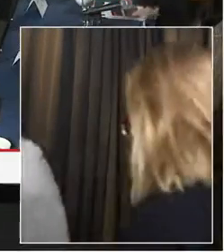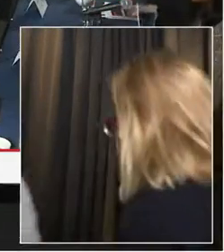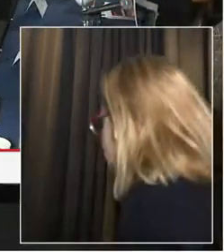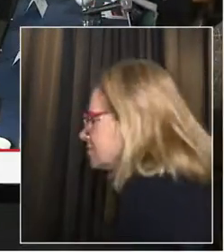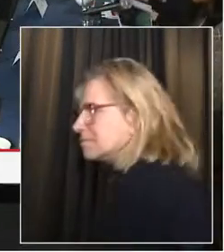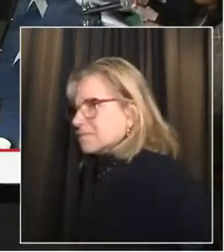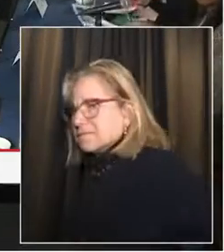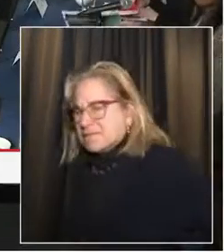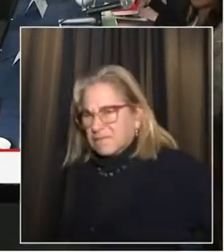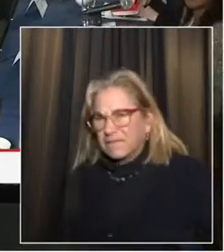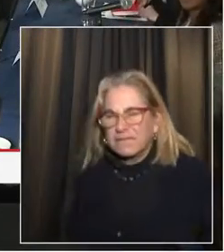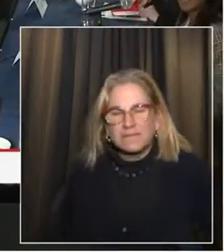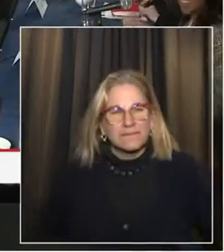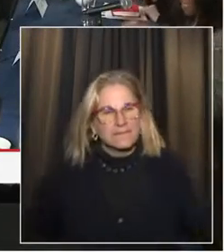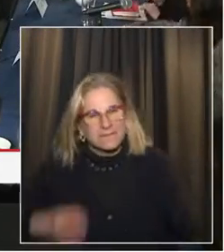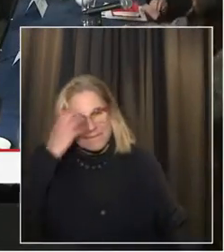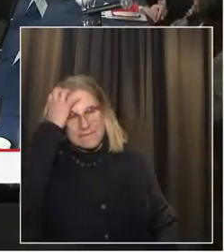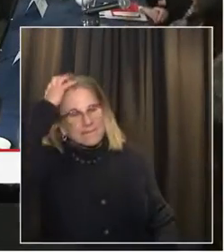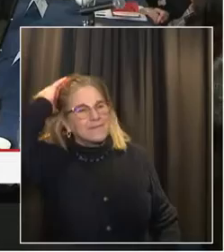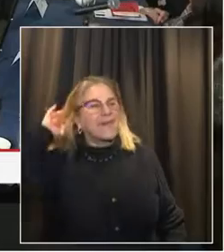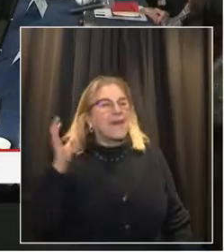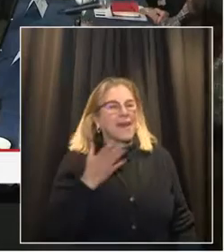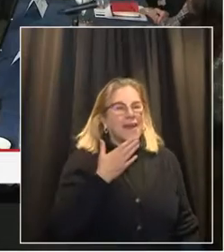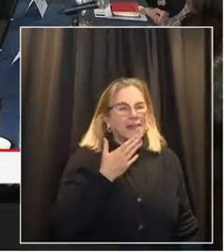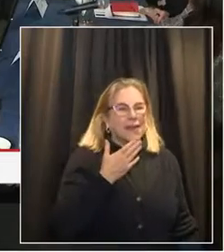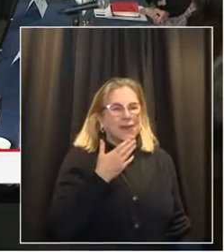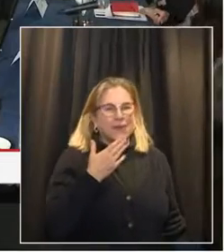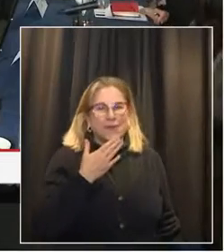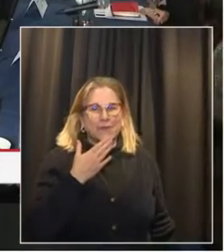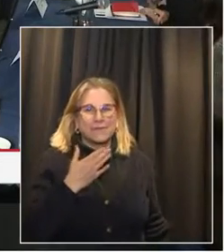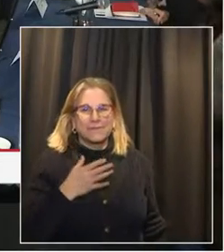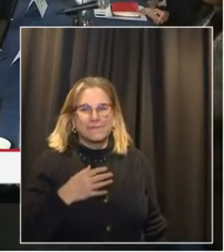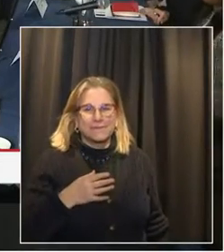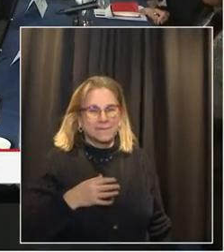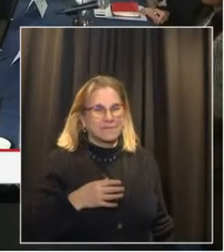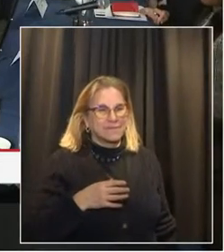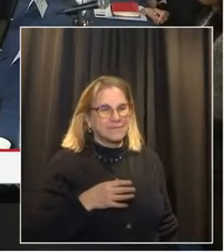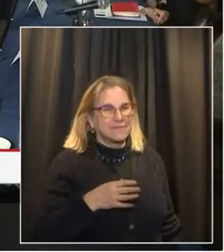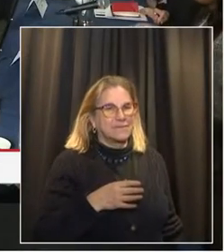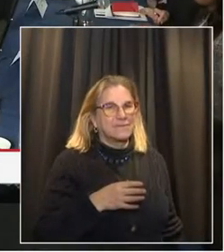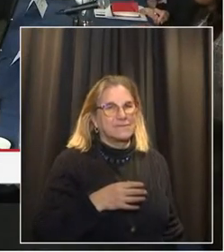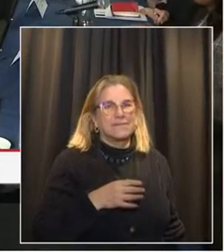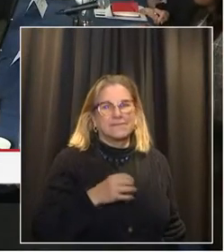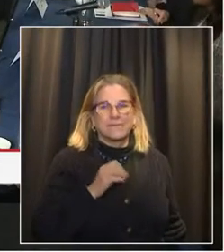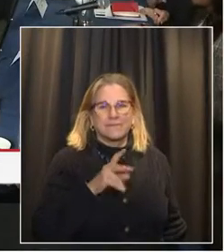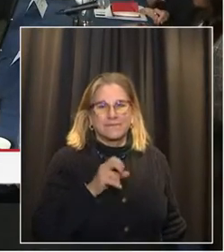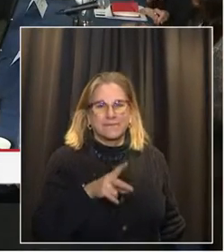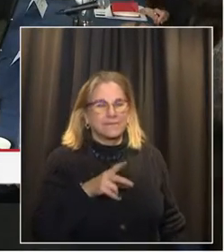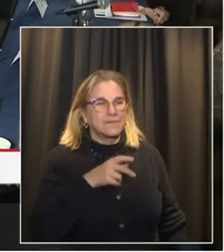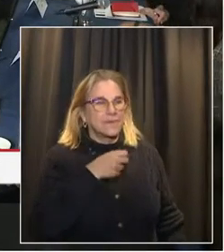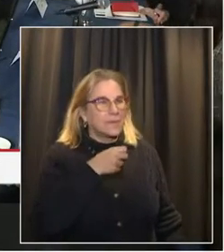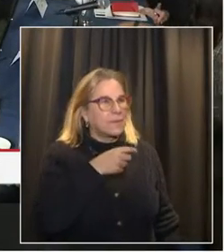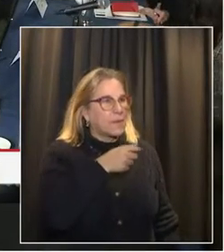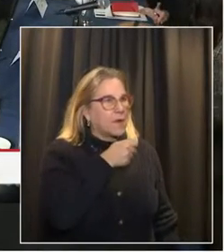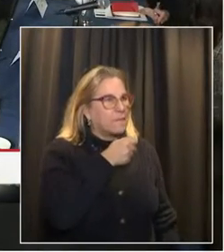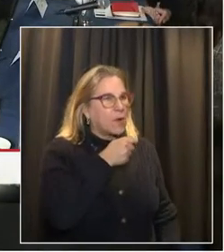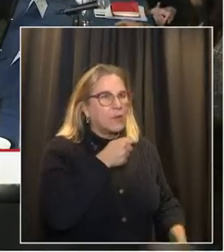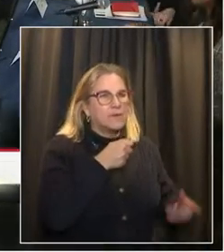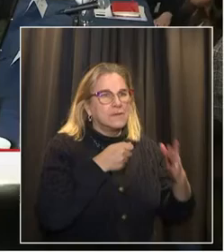It's the handhelds. Thank you very much for the presentation. I have a couple questions. I'm going to Councilmember